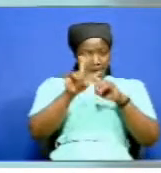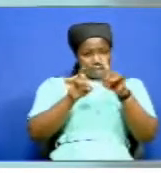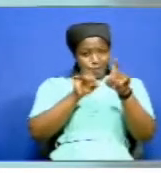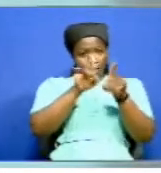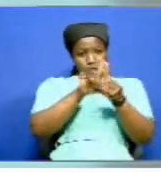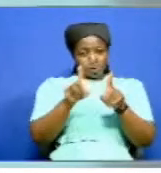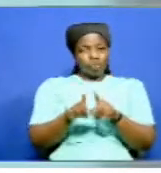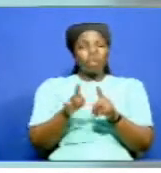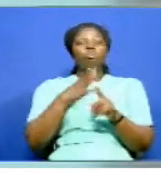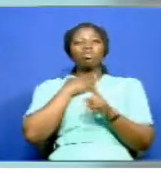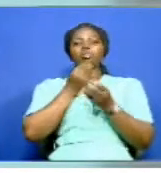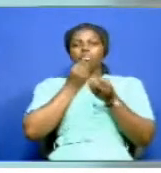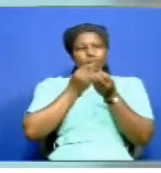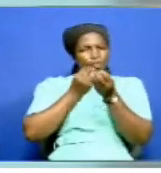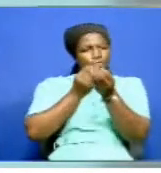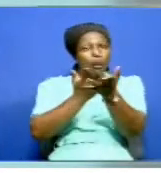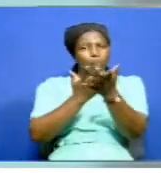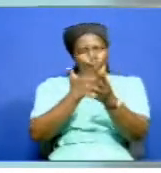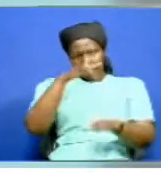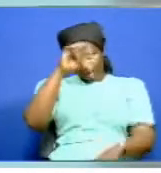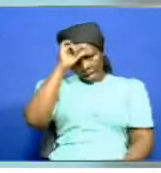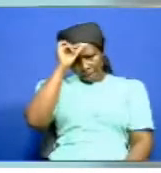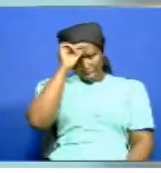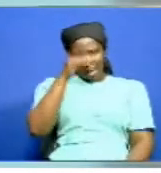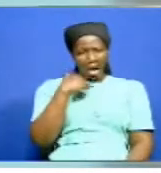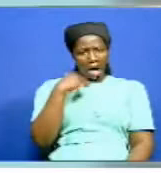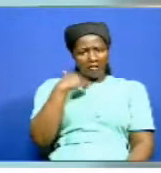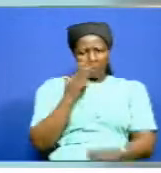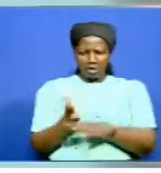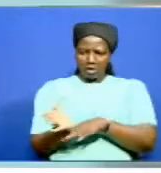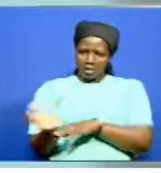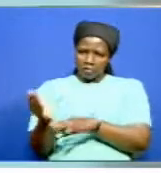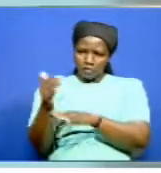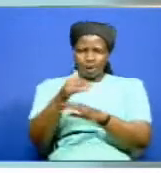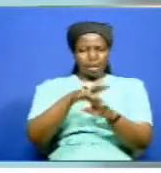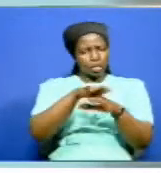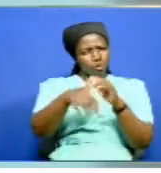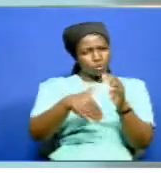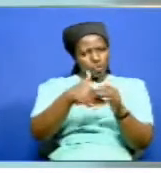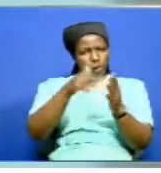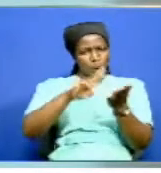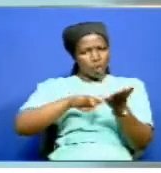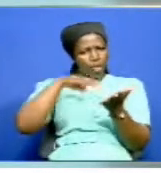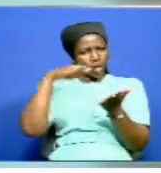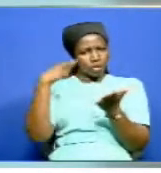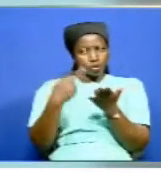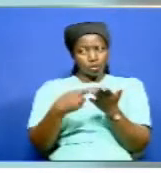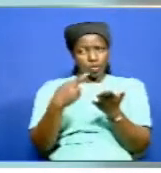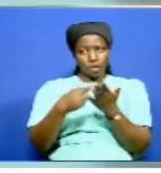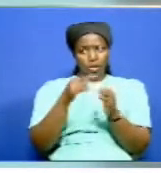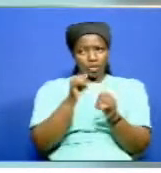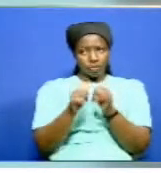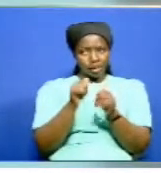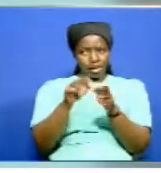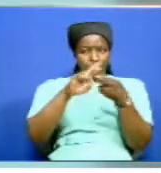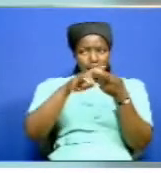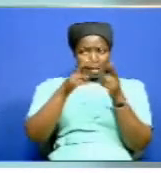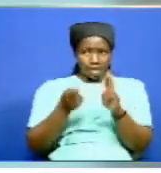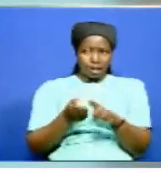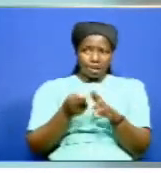to inform you that the government has been able to mobilize all resources that pertains